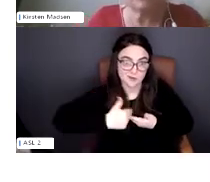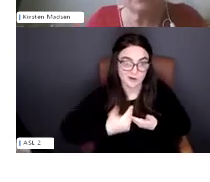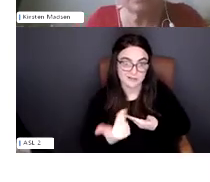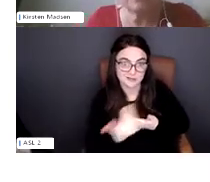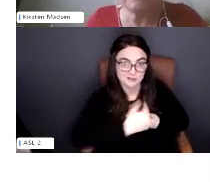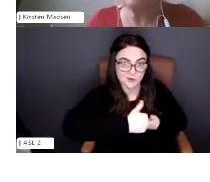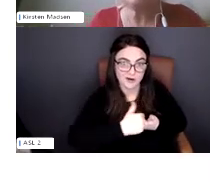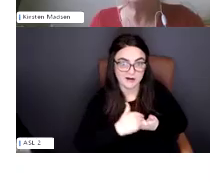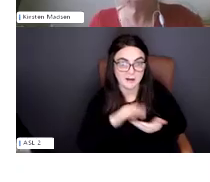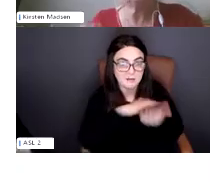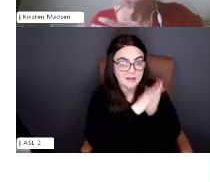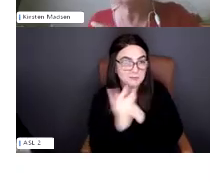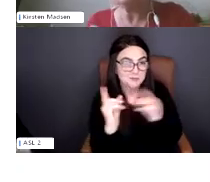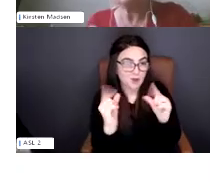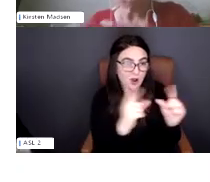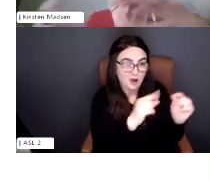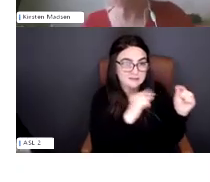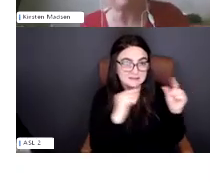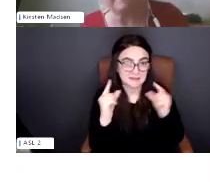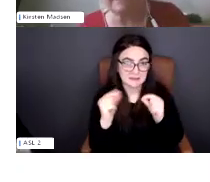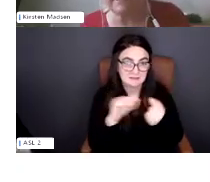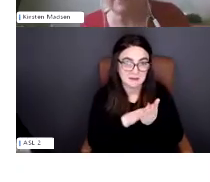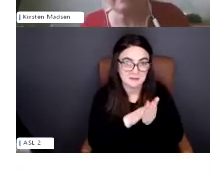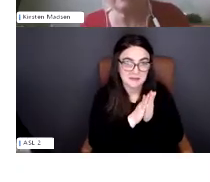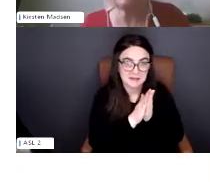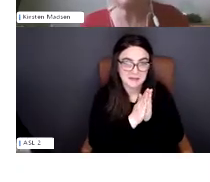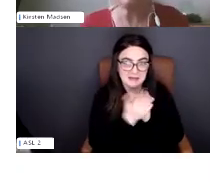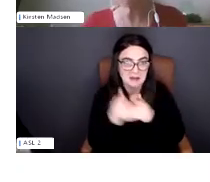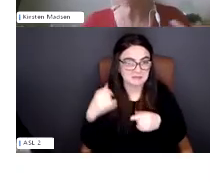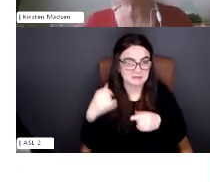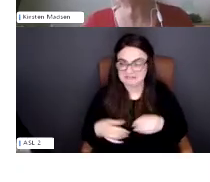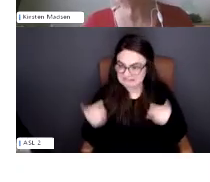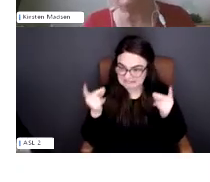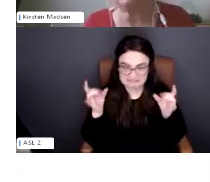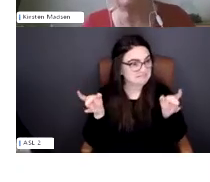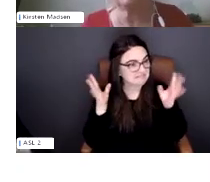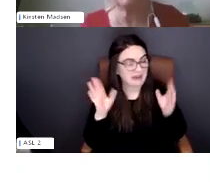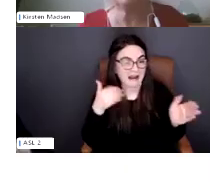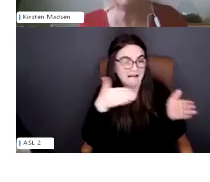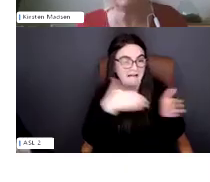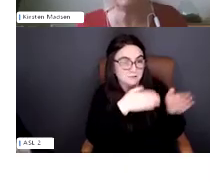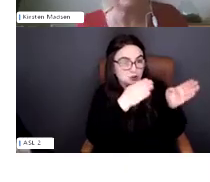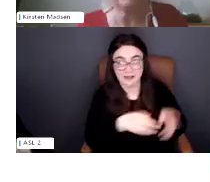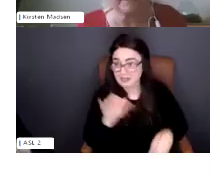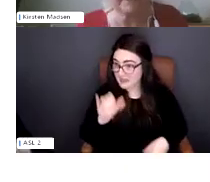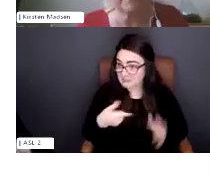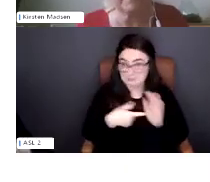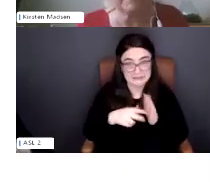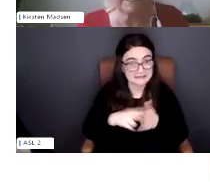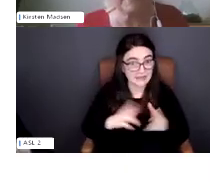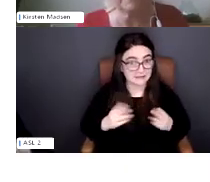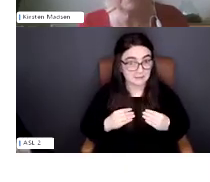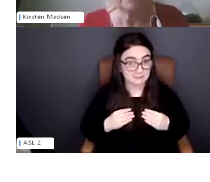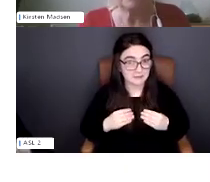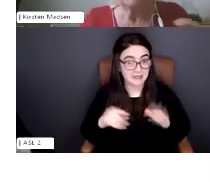to rumors. That leads to speaking badly about others. And that makes it acceptable to speak negatively about